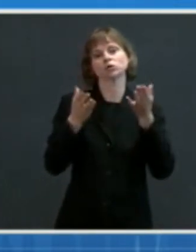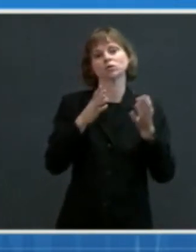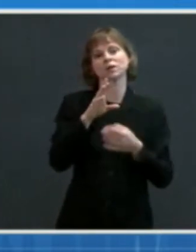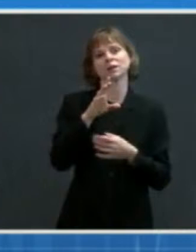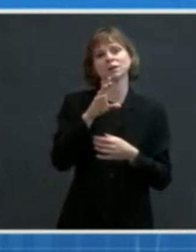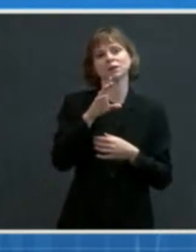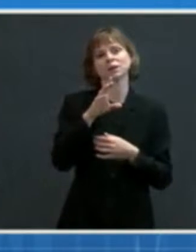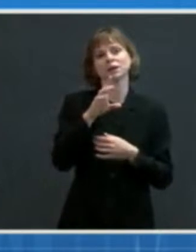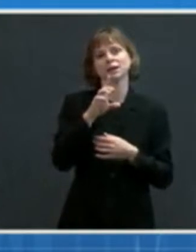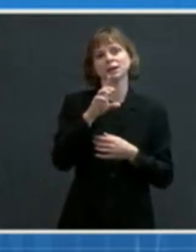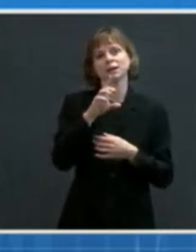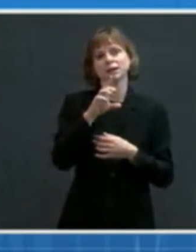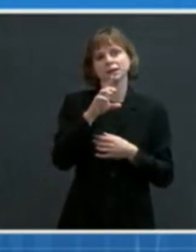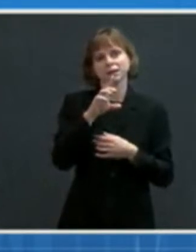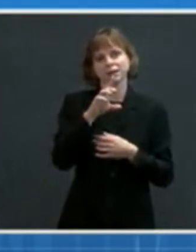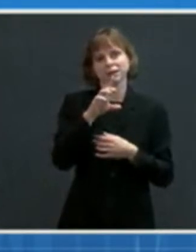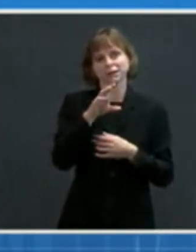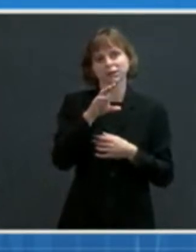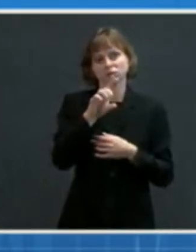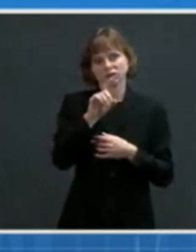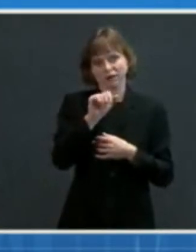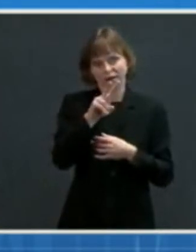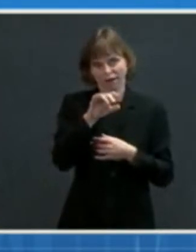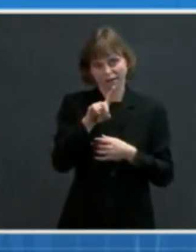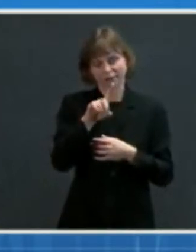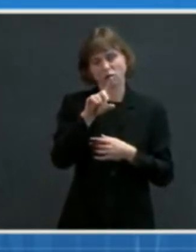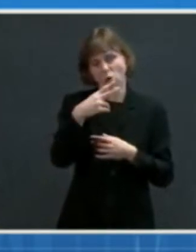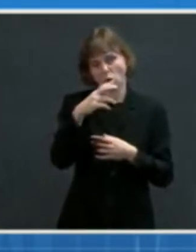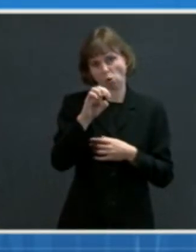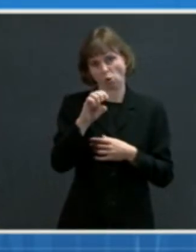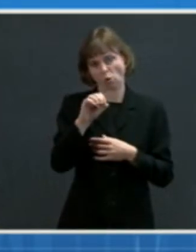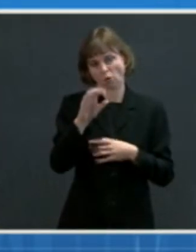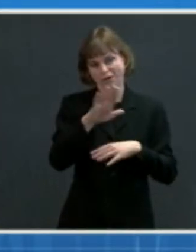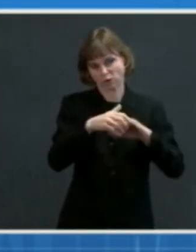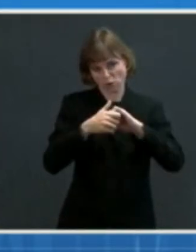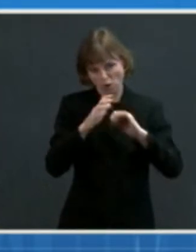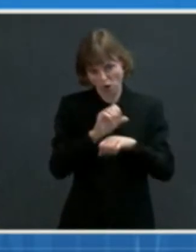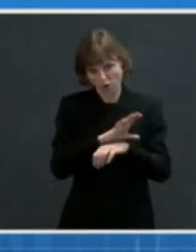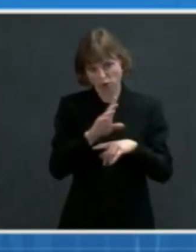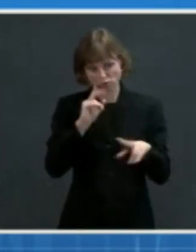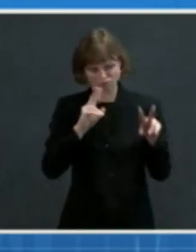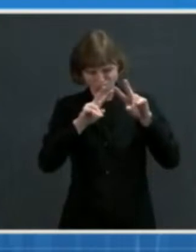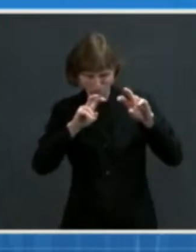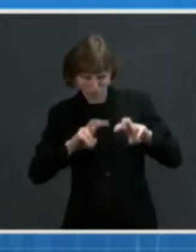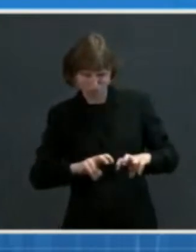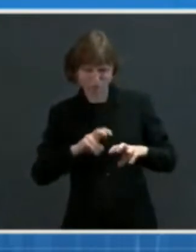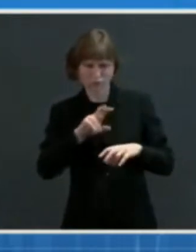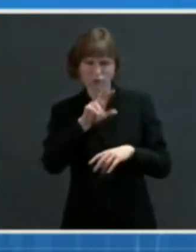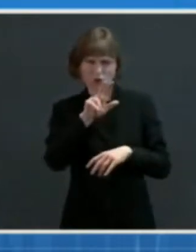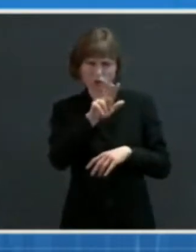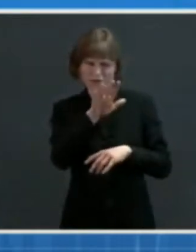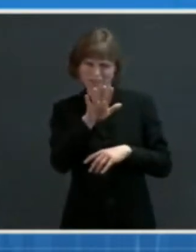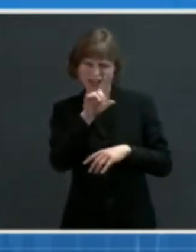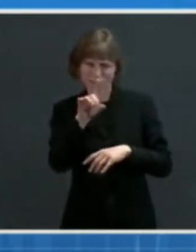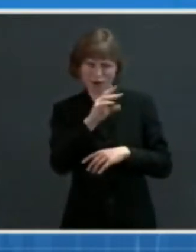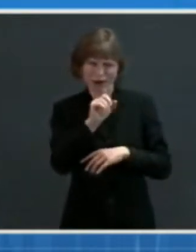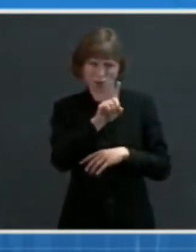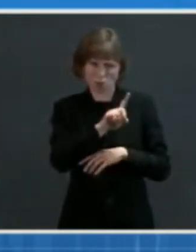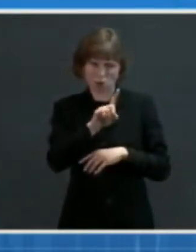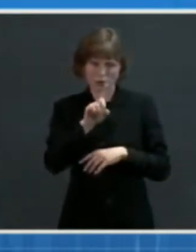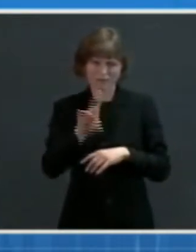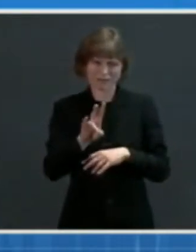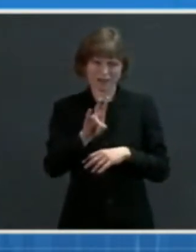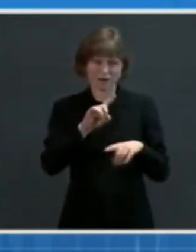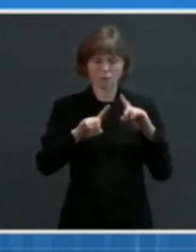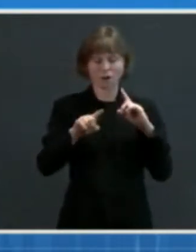and his colleagues looked at the increased resistance of SARS-CoV variants 351 and 117, but particularly